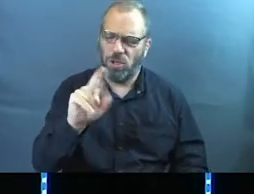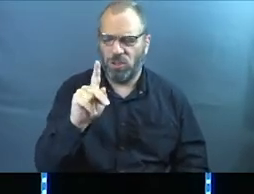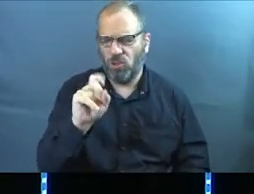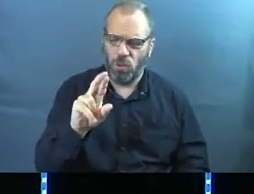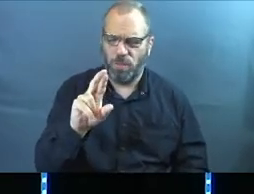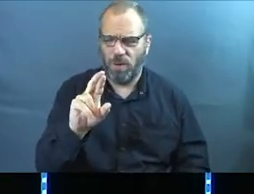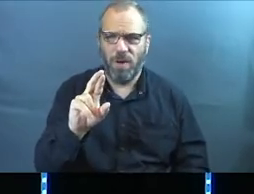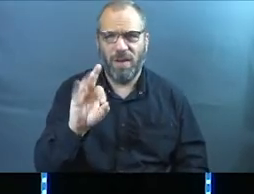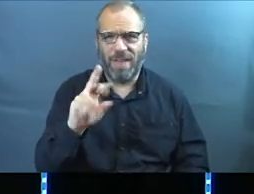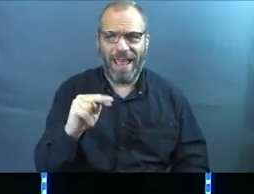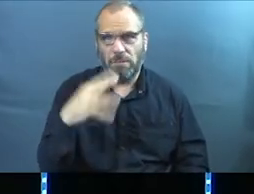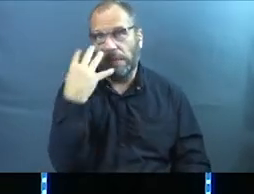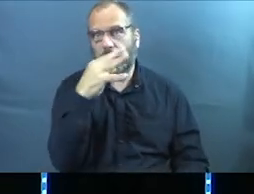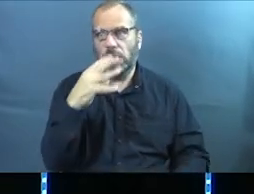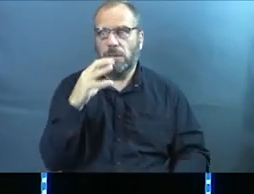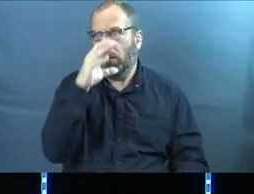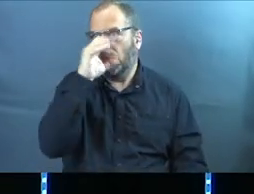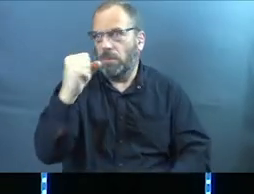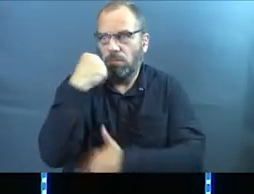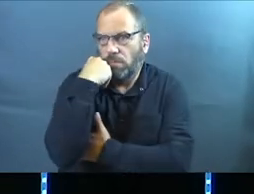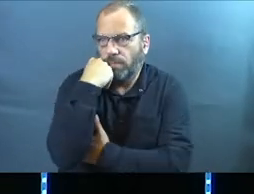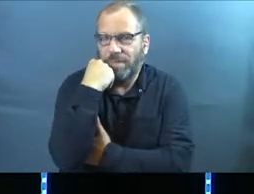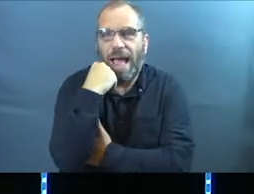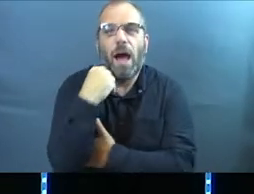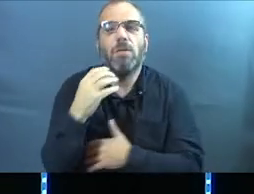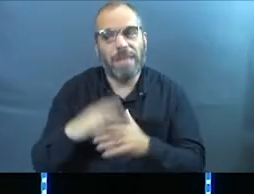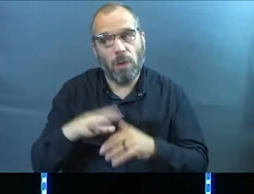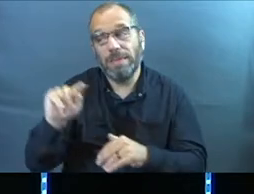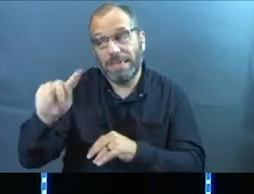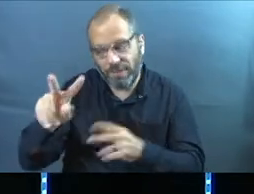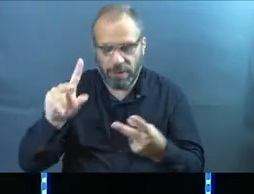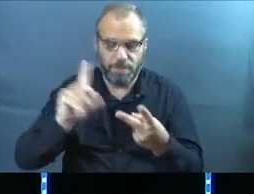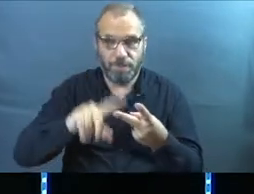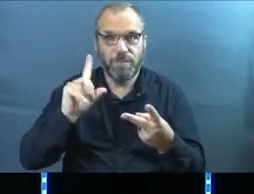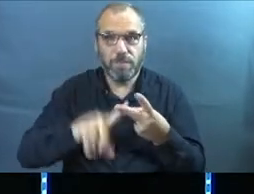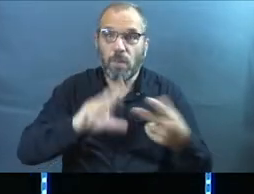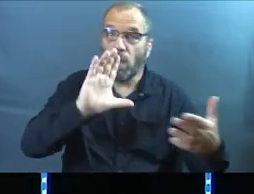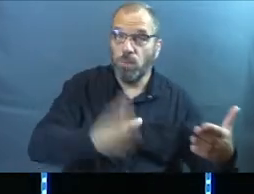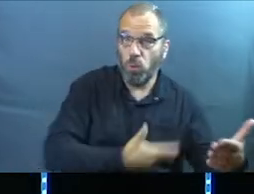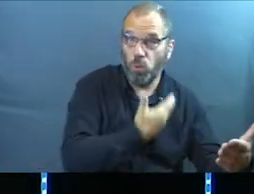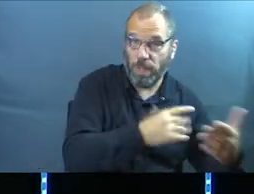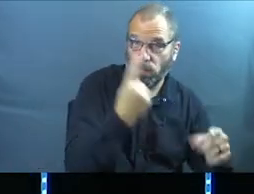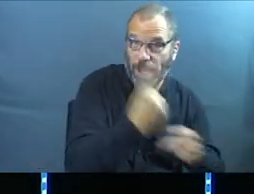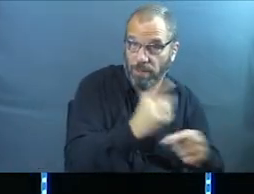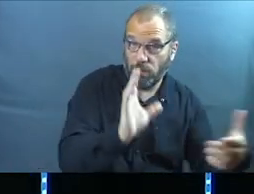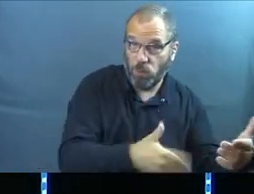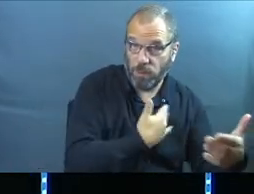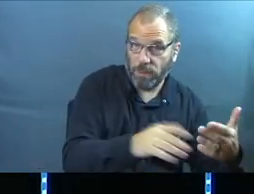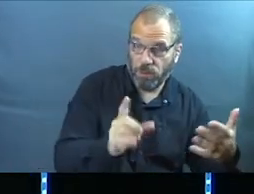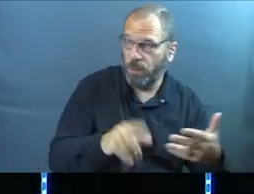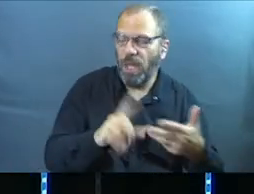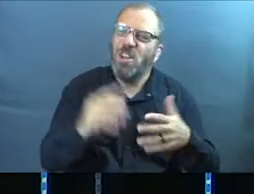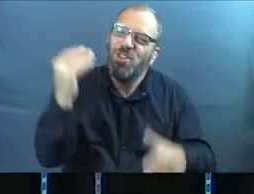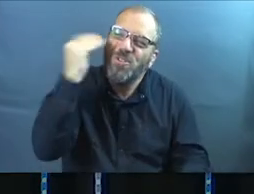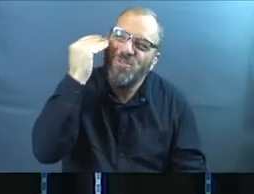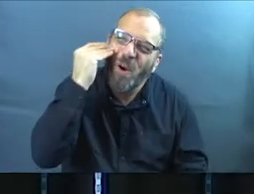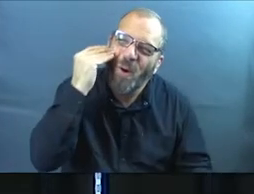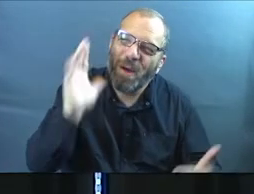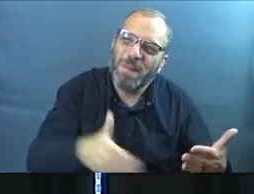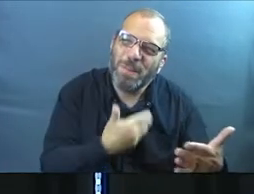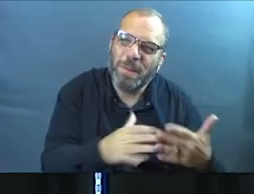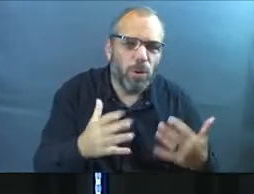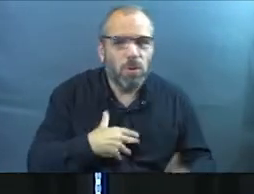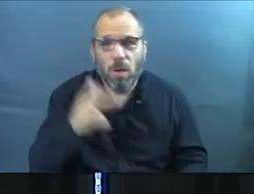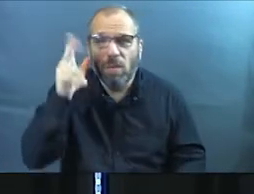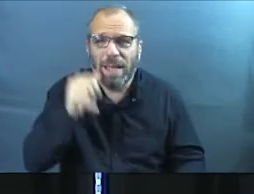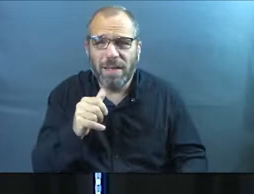You are a super fan. And we got super fans not with just TV, but we got them in music also, yes? Like, you know those people who